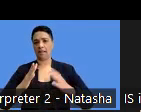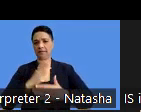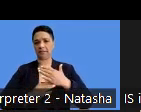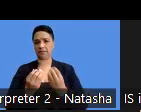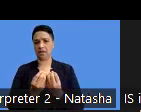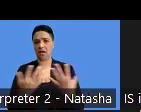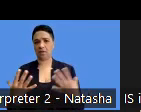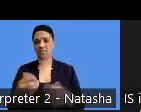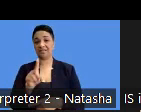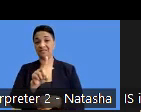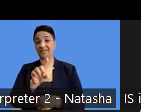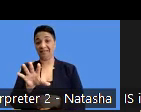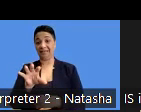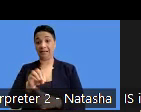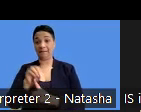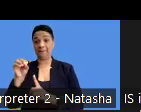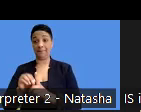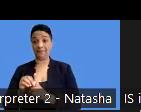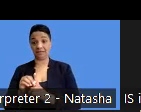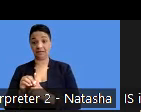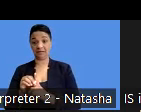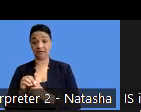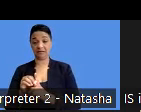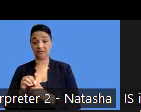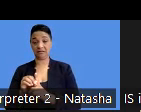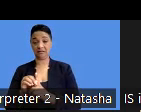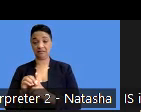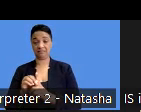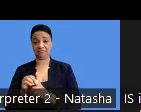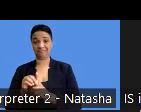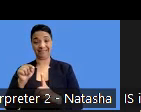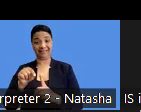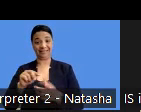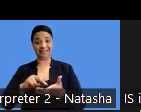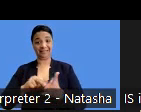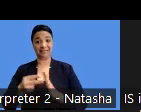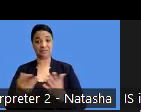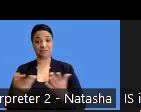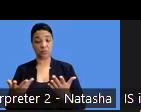all is the situation of the and the statistic of person with disability in Afghanistan.